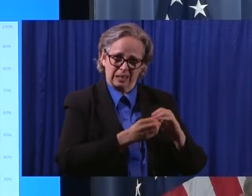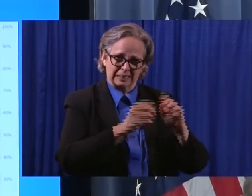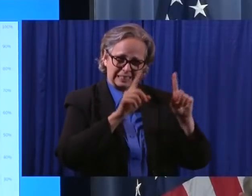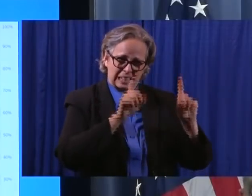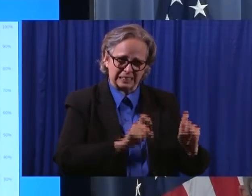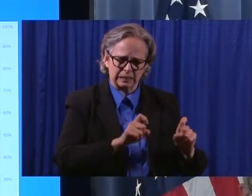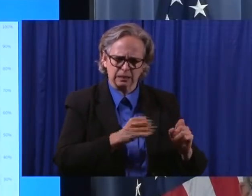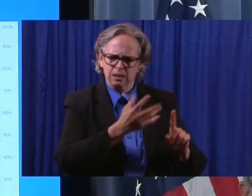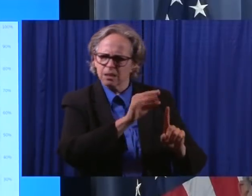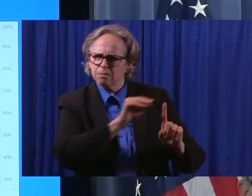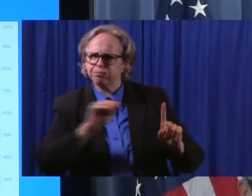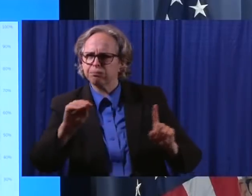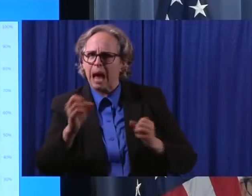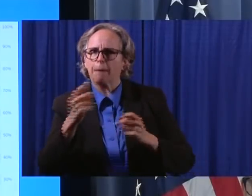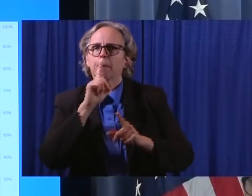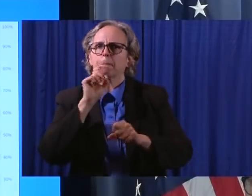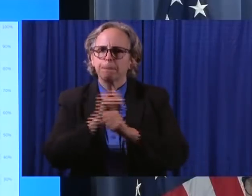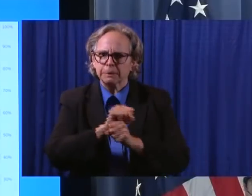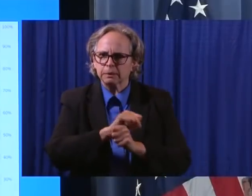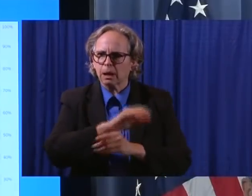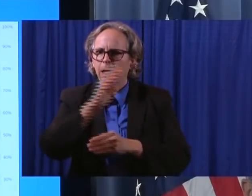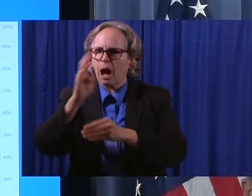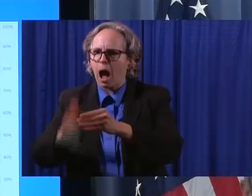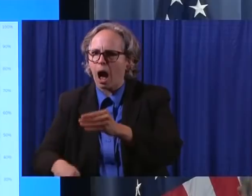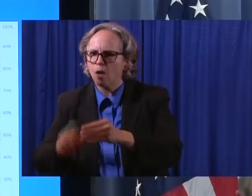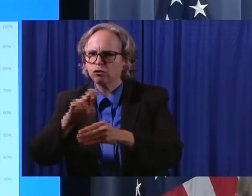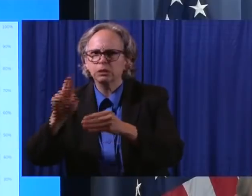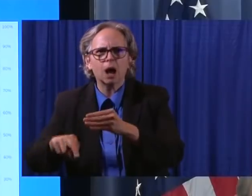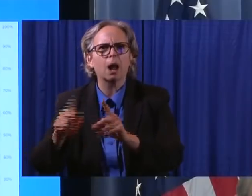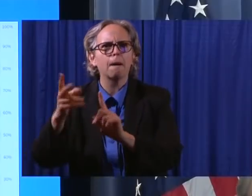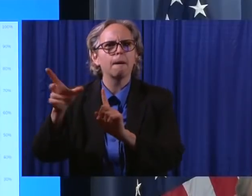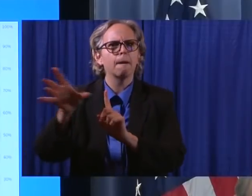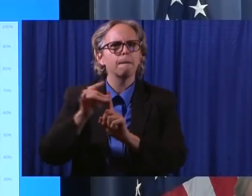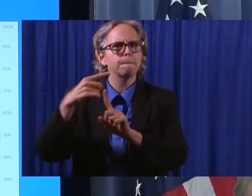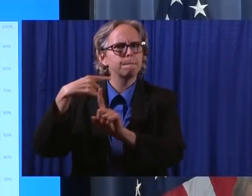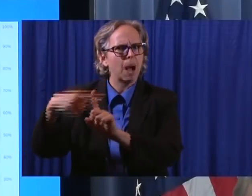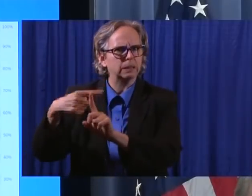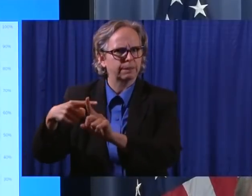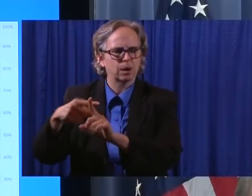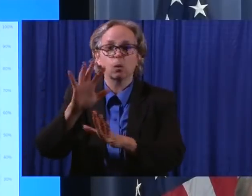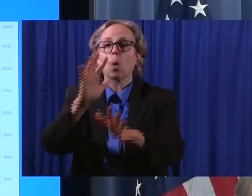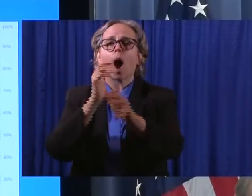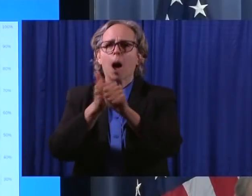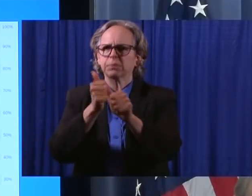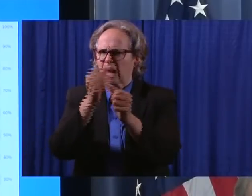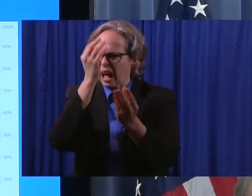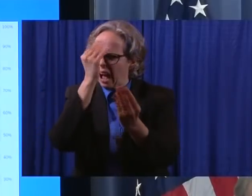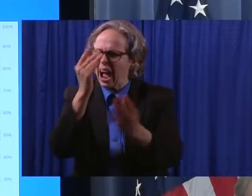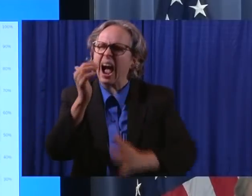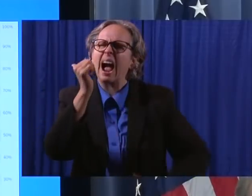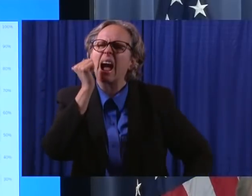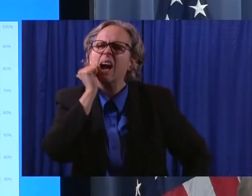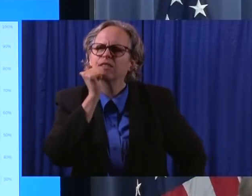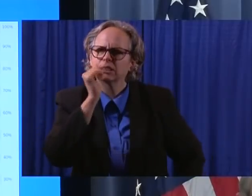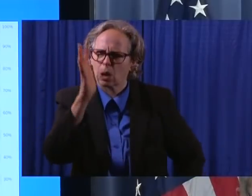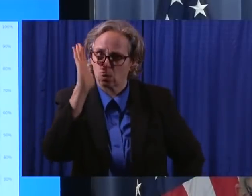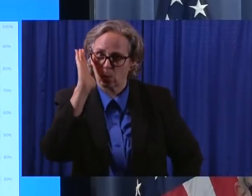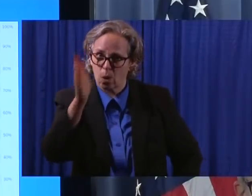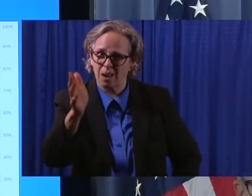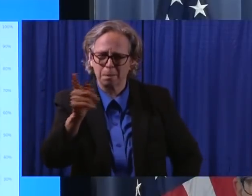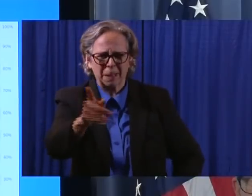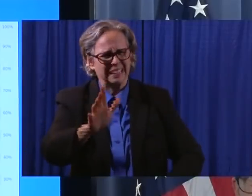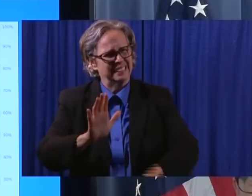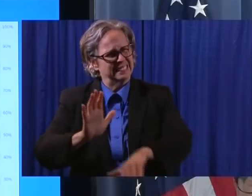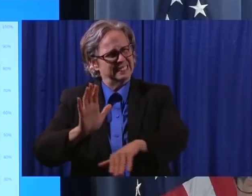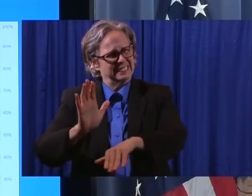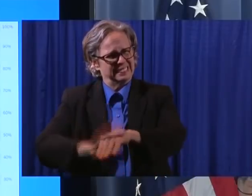on the dashboard. So we will update this every day. A caution. This